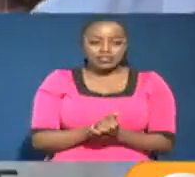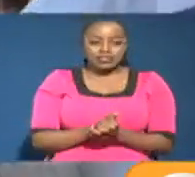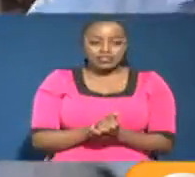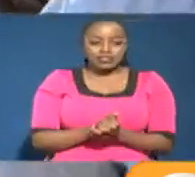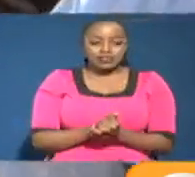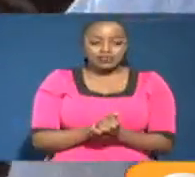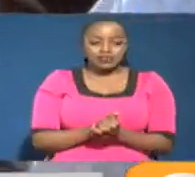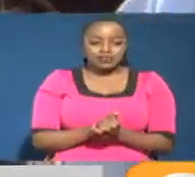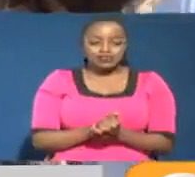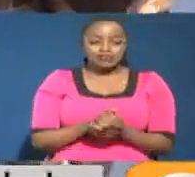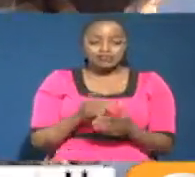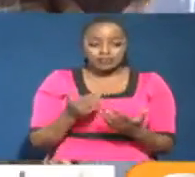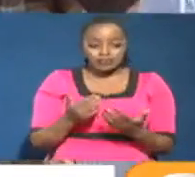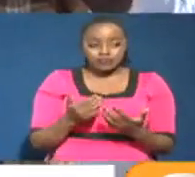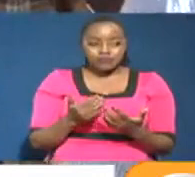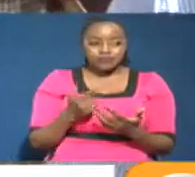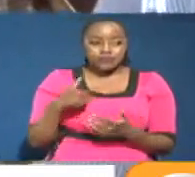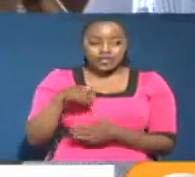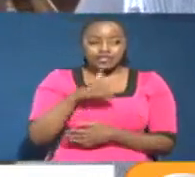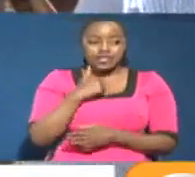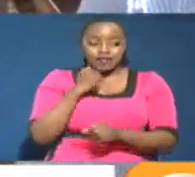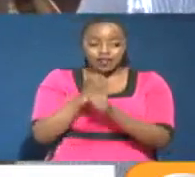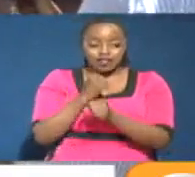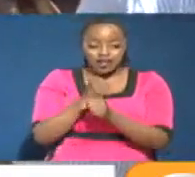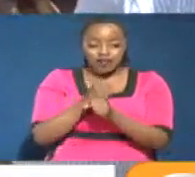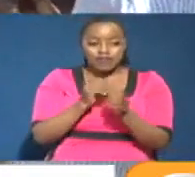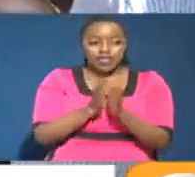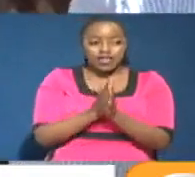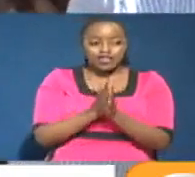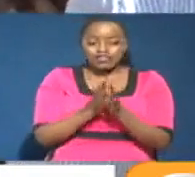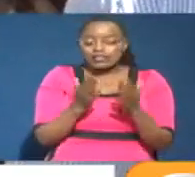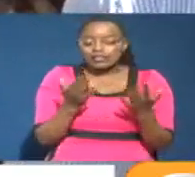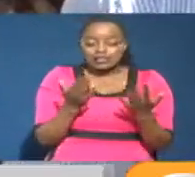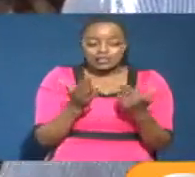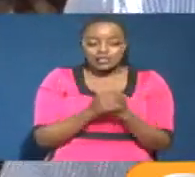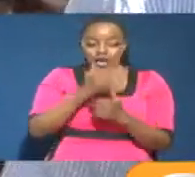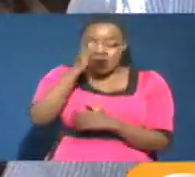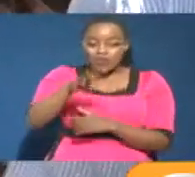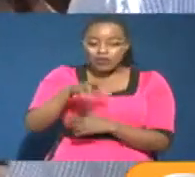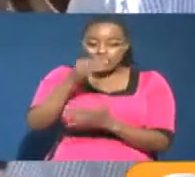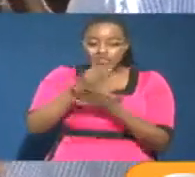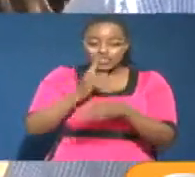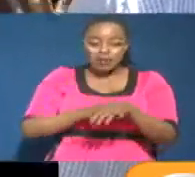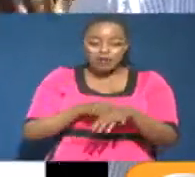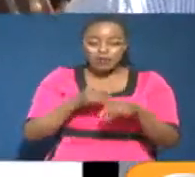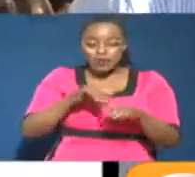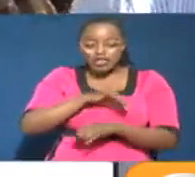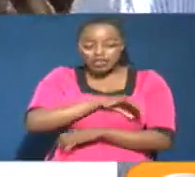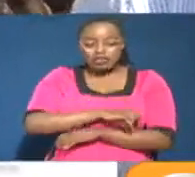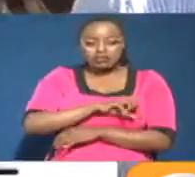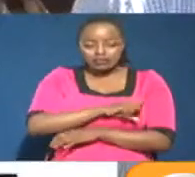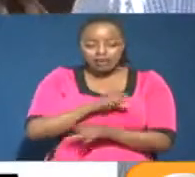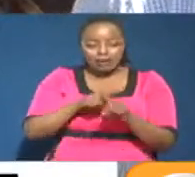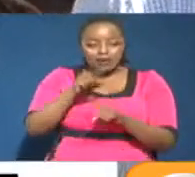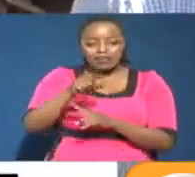miti. Na serikali ya Kenya pia ijaruhusu tukate miti. Sasa unapata saa zingine tunaweza vumilia na sehemu ni